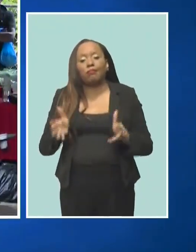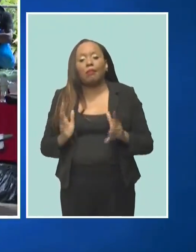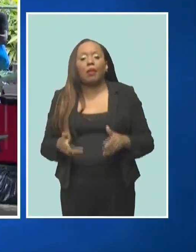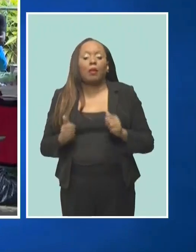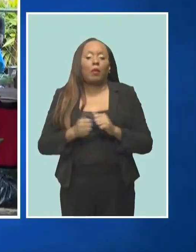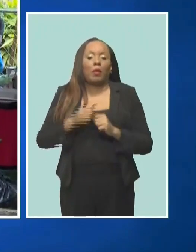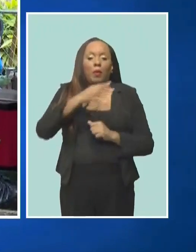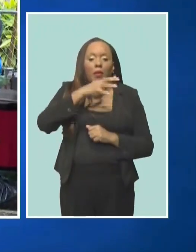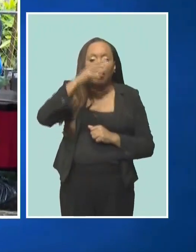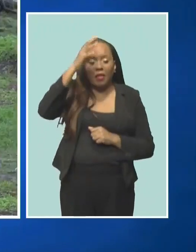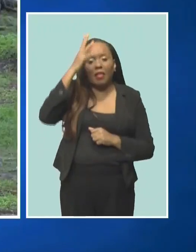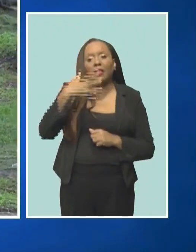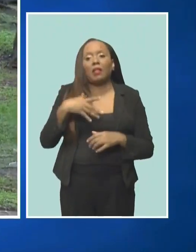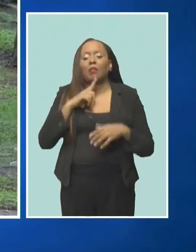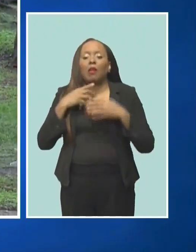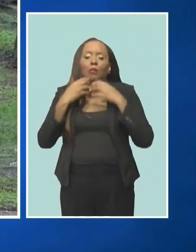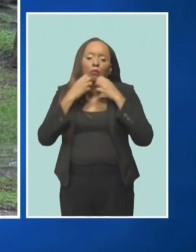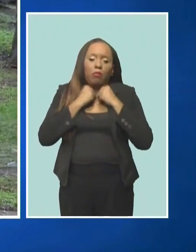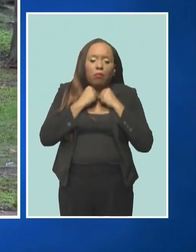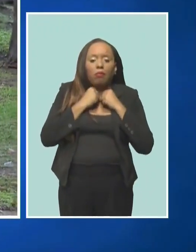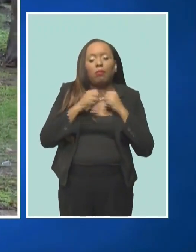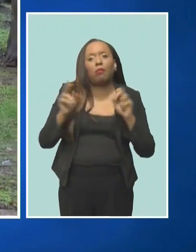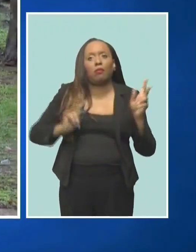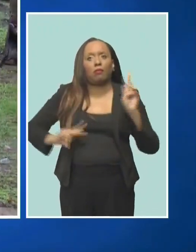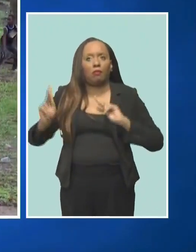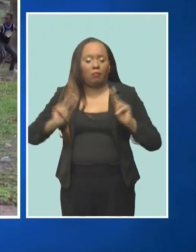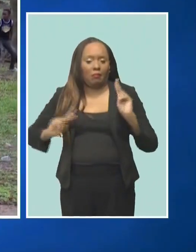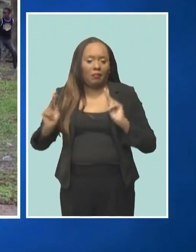with the parents and show love to his constituents.